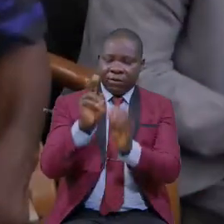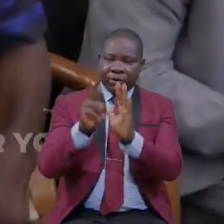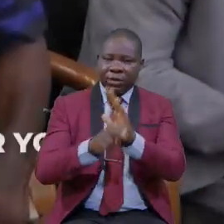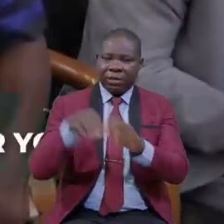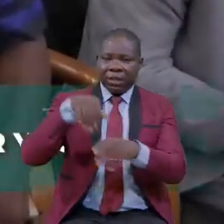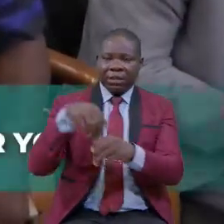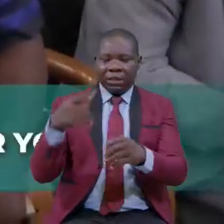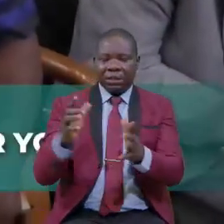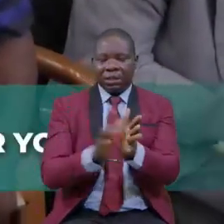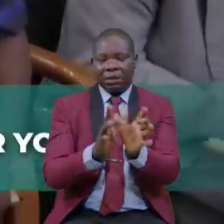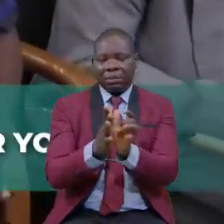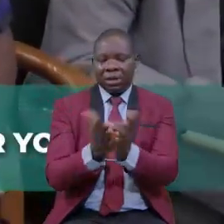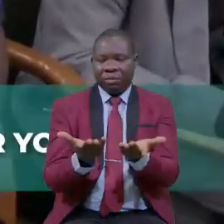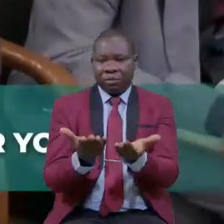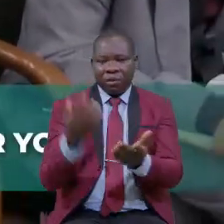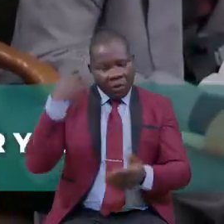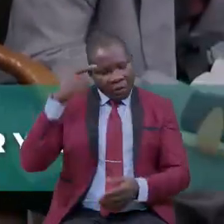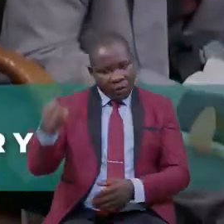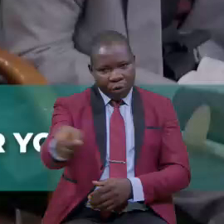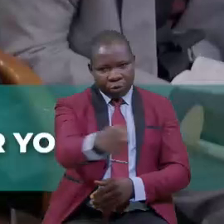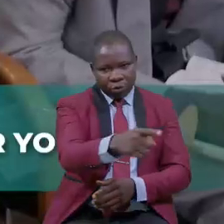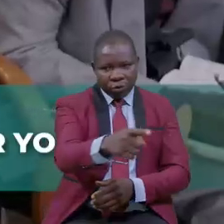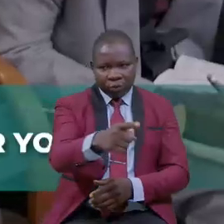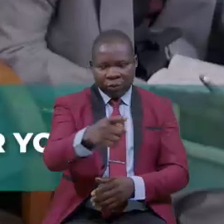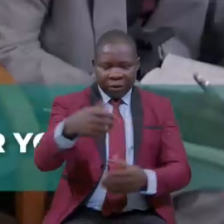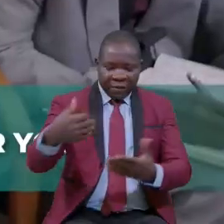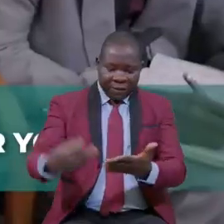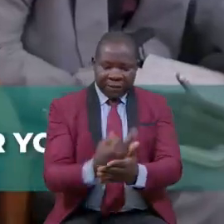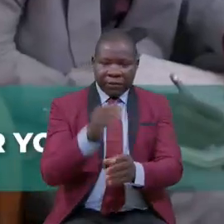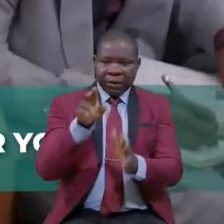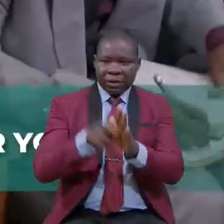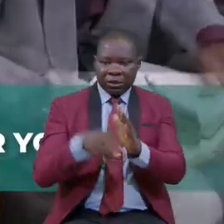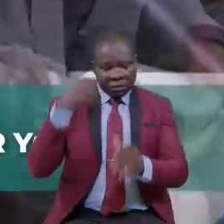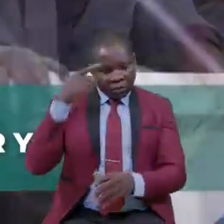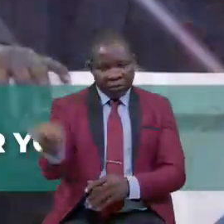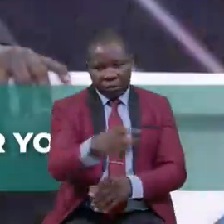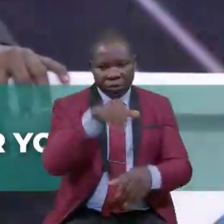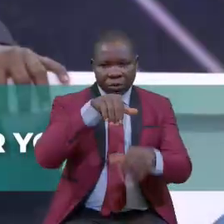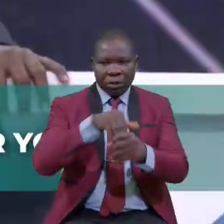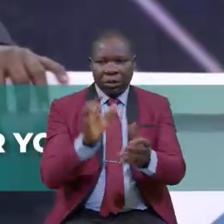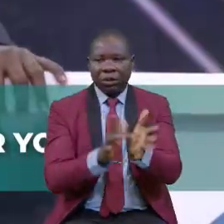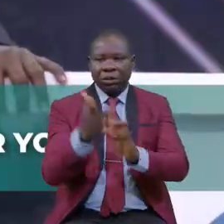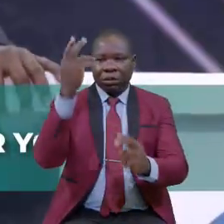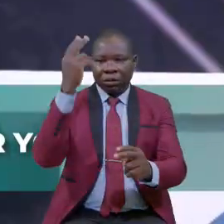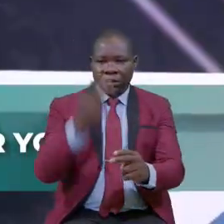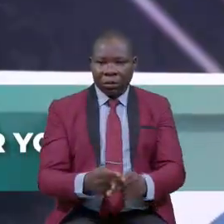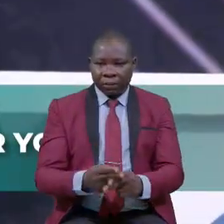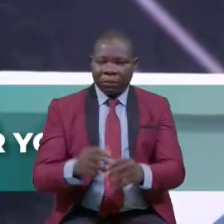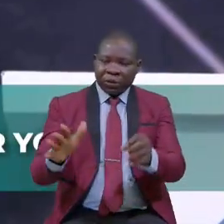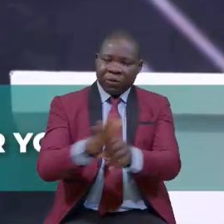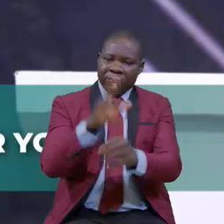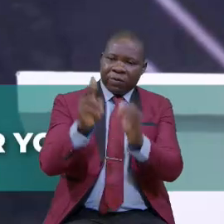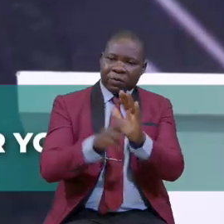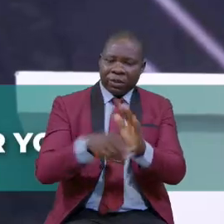freshness for you fullness for you fruitfulness for you